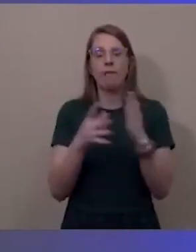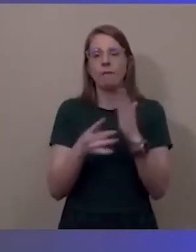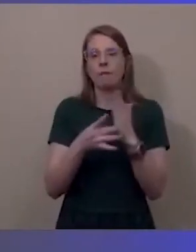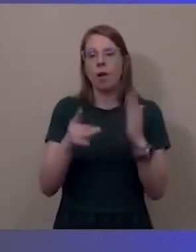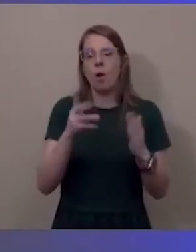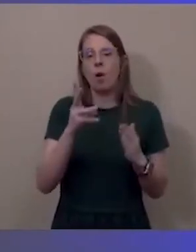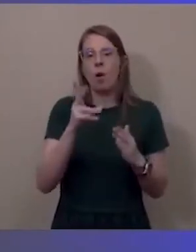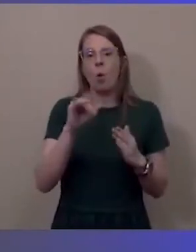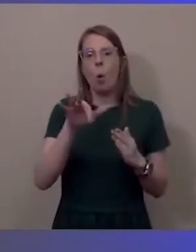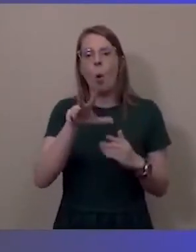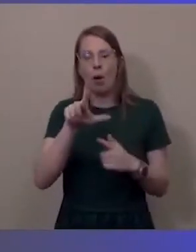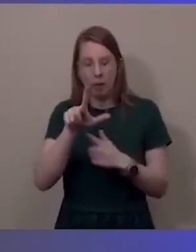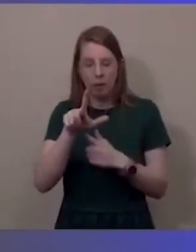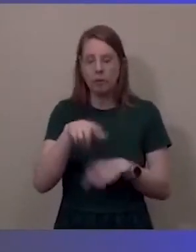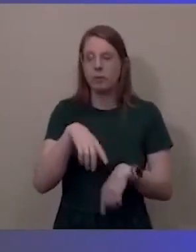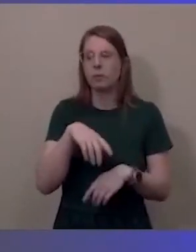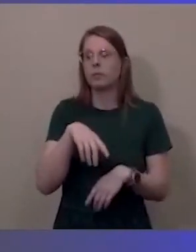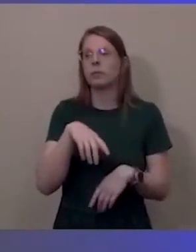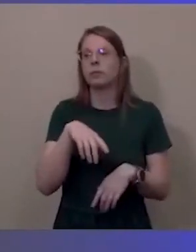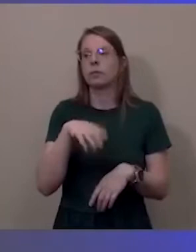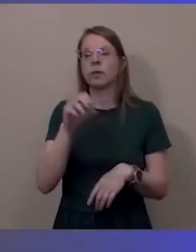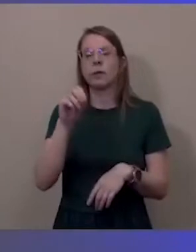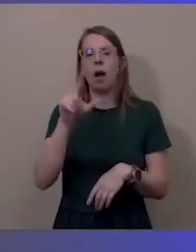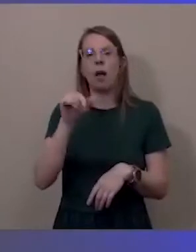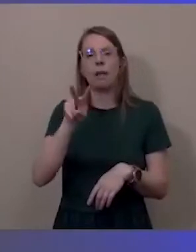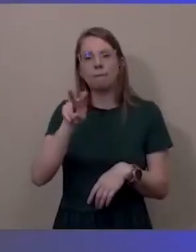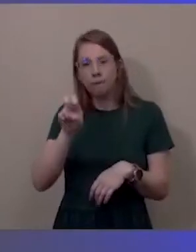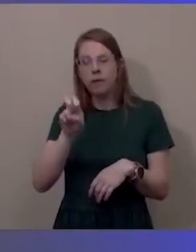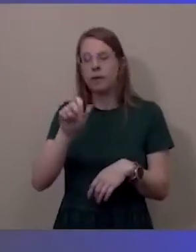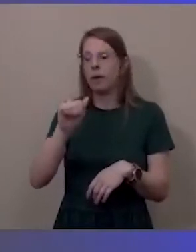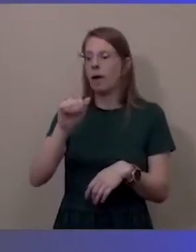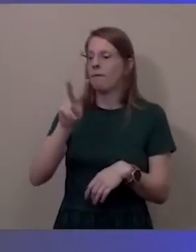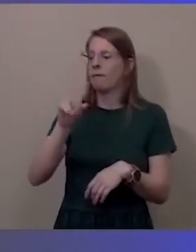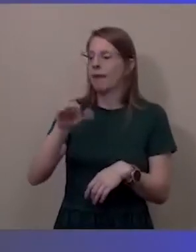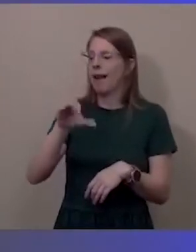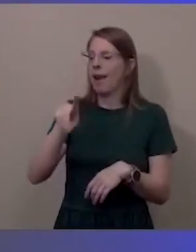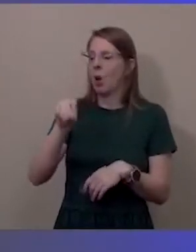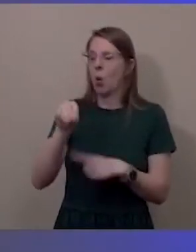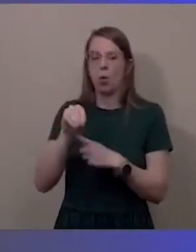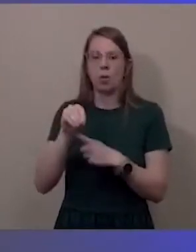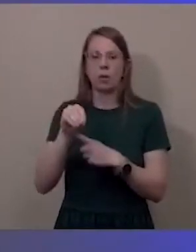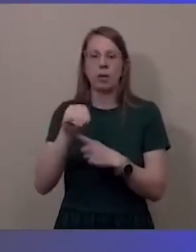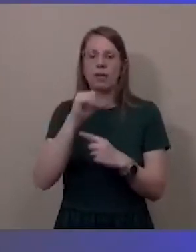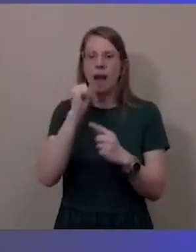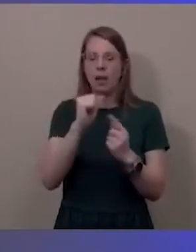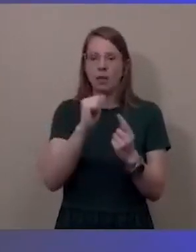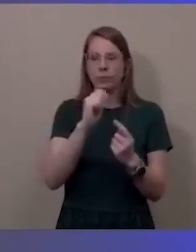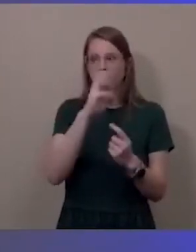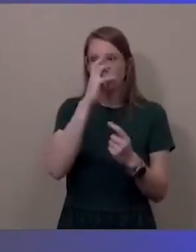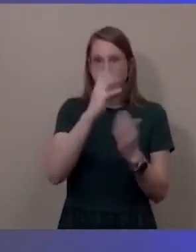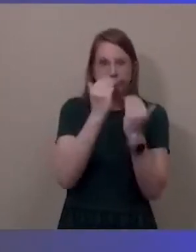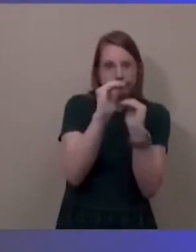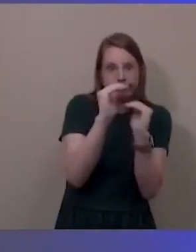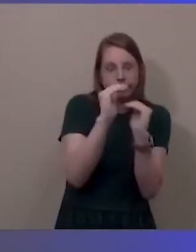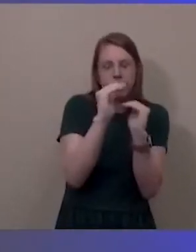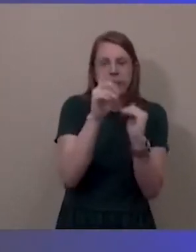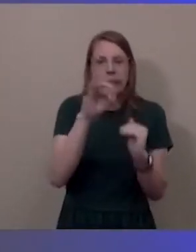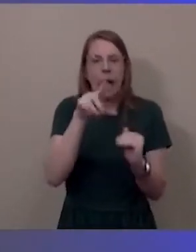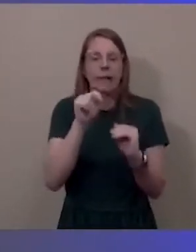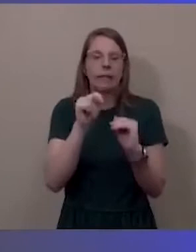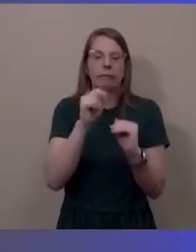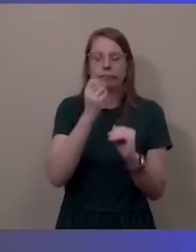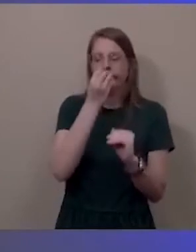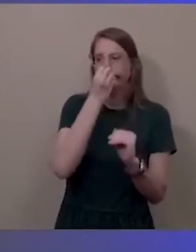fats, avocado, olive oil, and so Mediterranean diet pattern. It's not a restrictive diet too, but to sort of shift your pattern more to